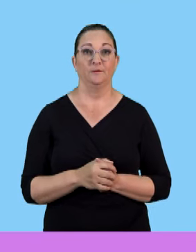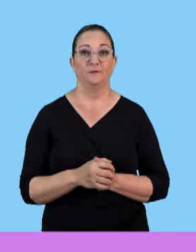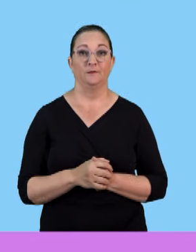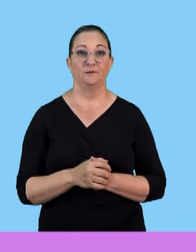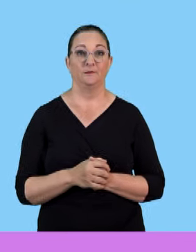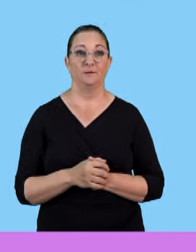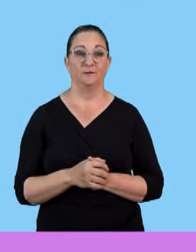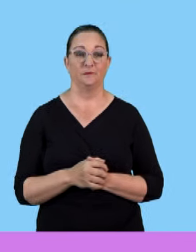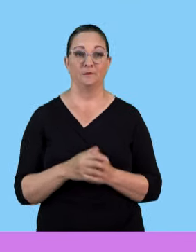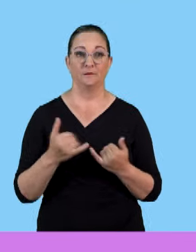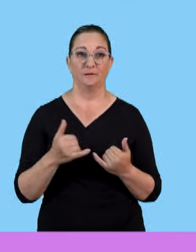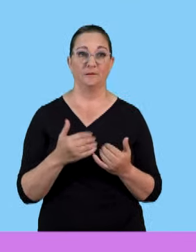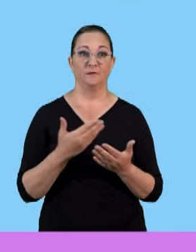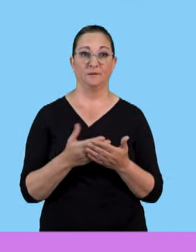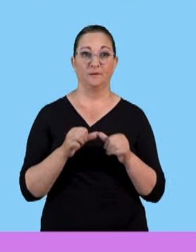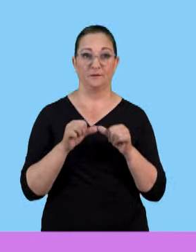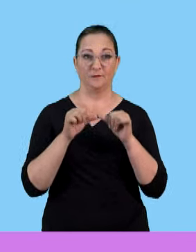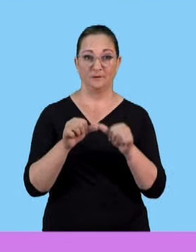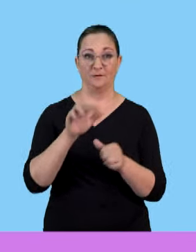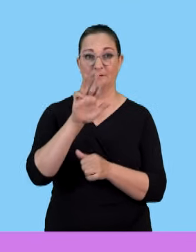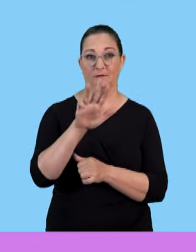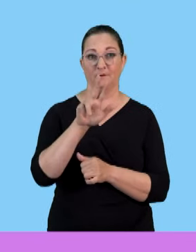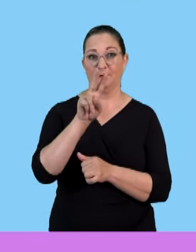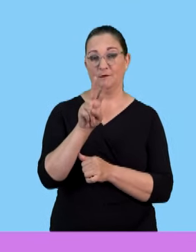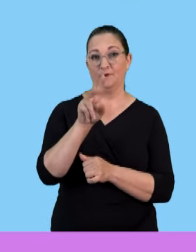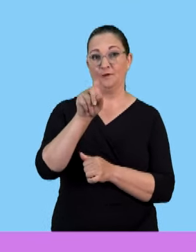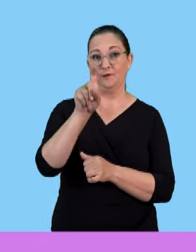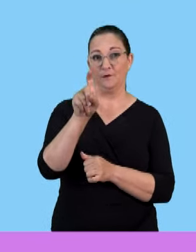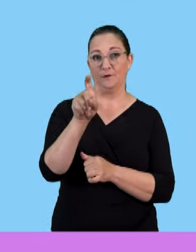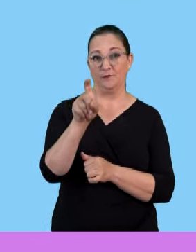by 61.78, it will give you